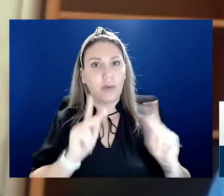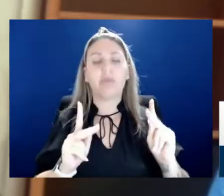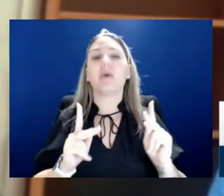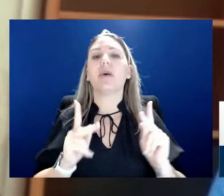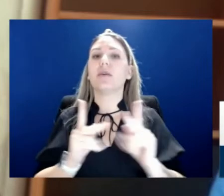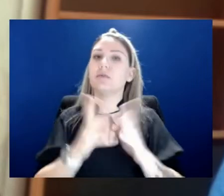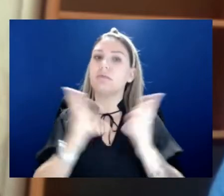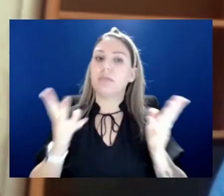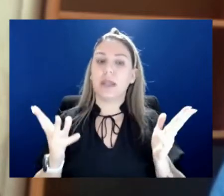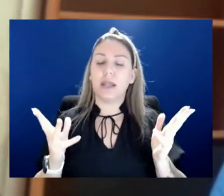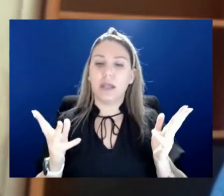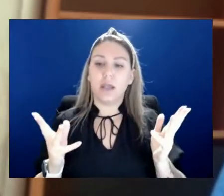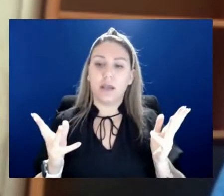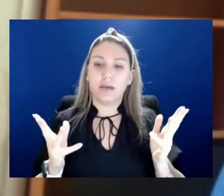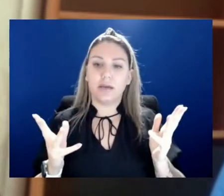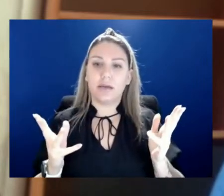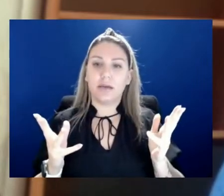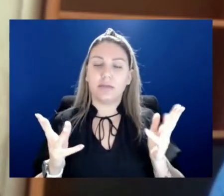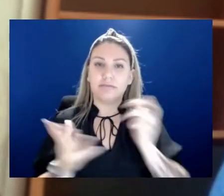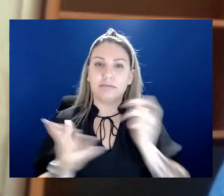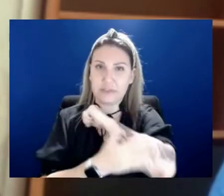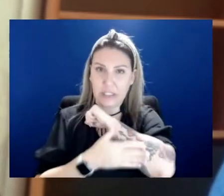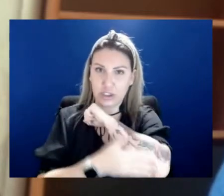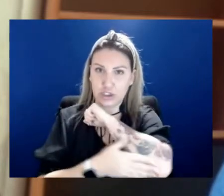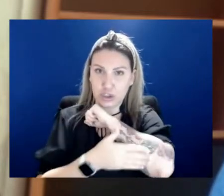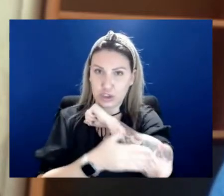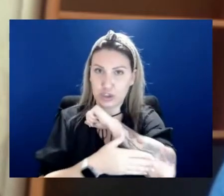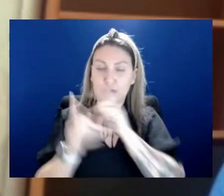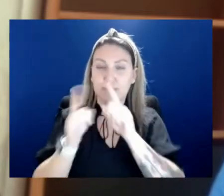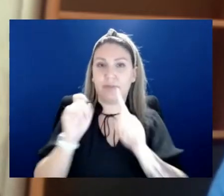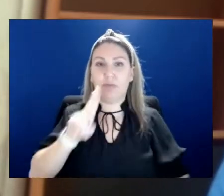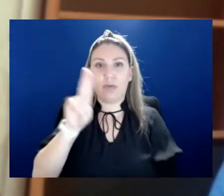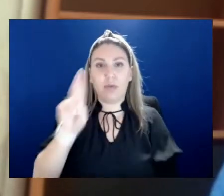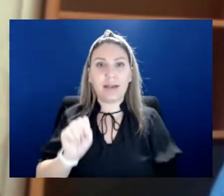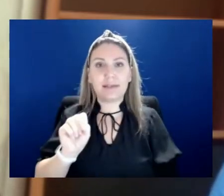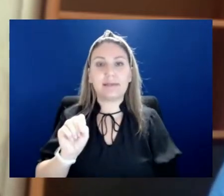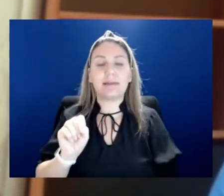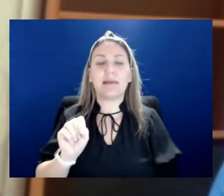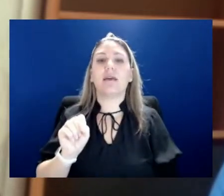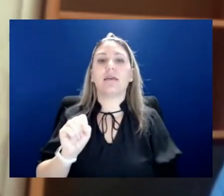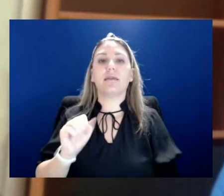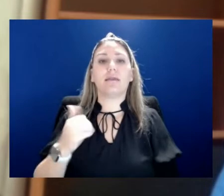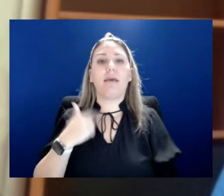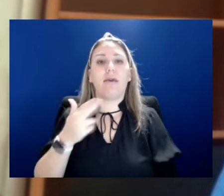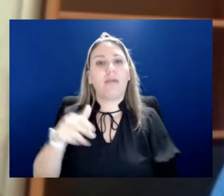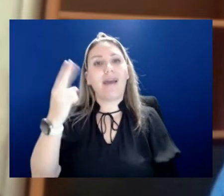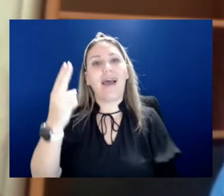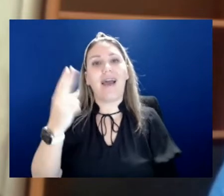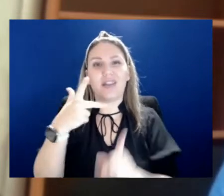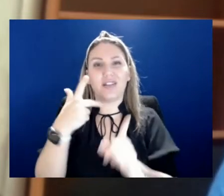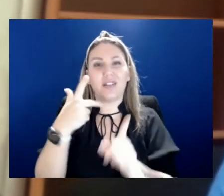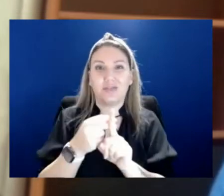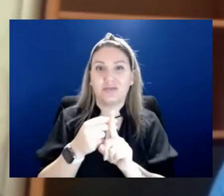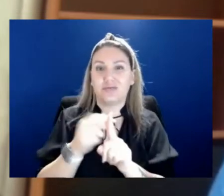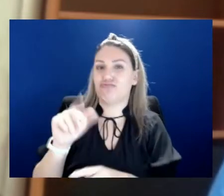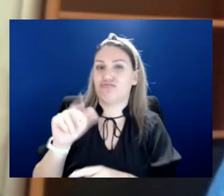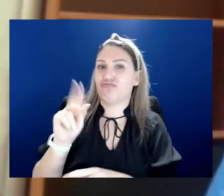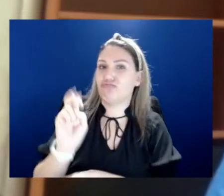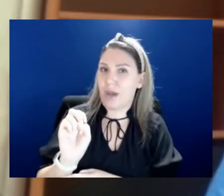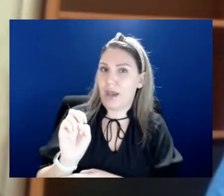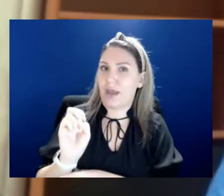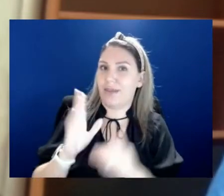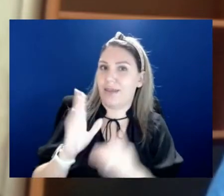Many countries outside the United States actually have a higher vaccination rate than the